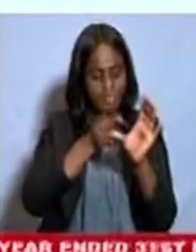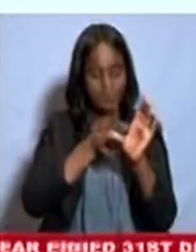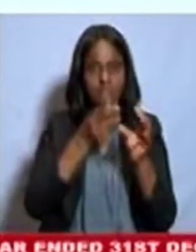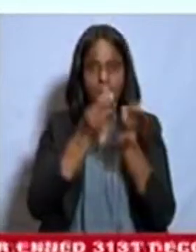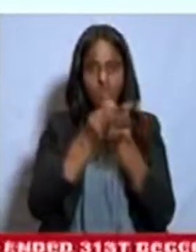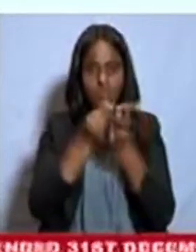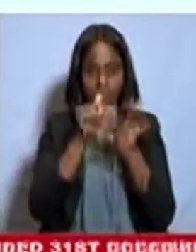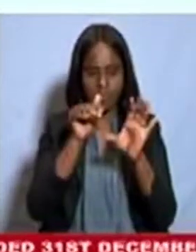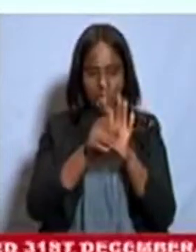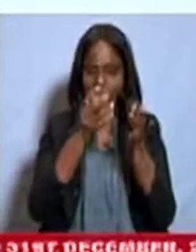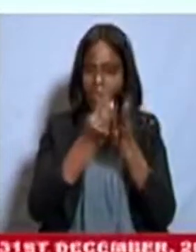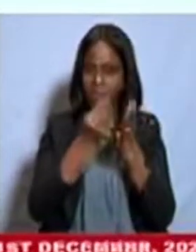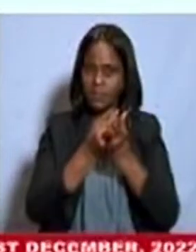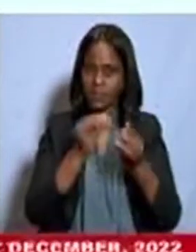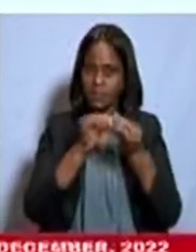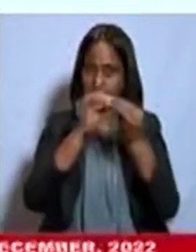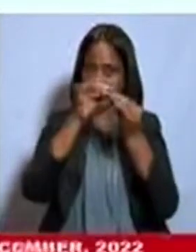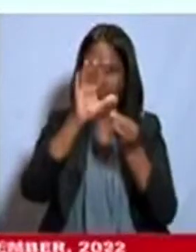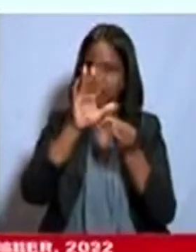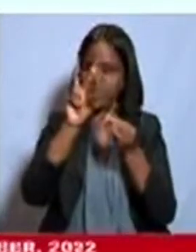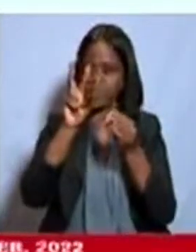in amounts totaling